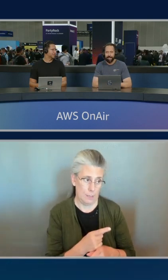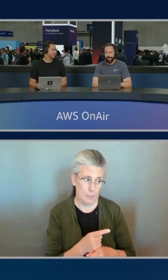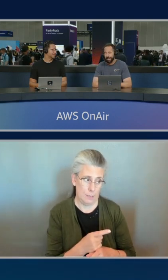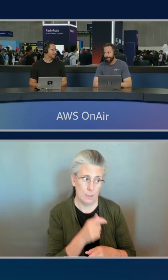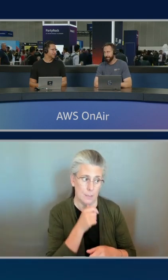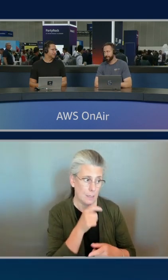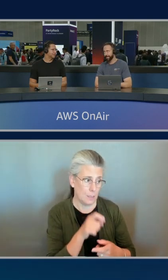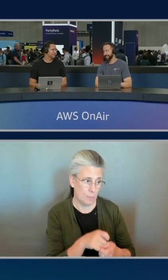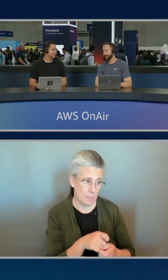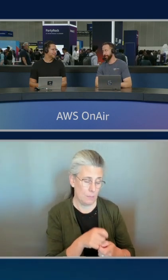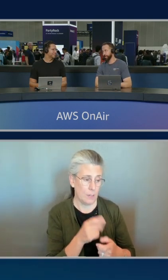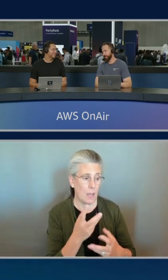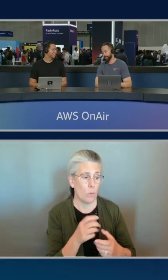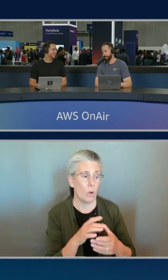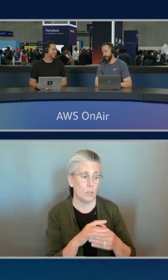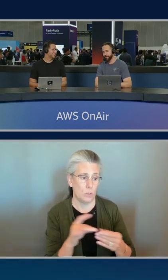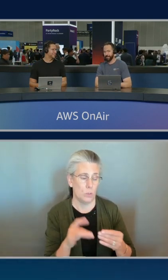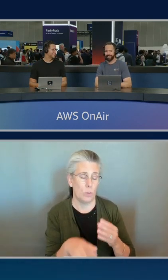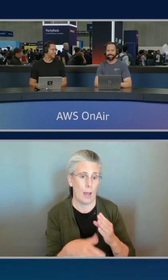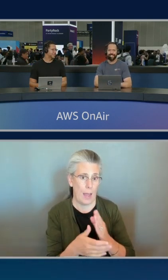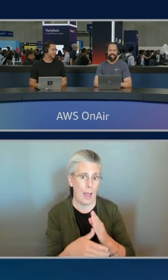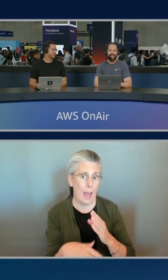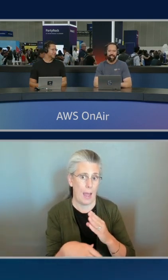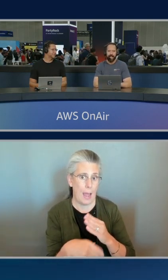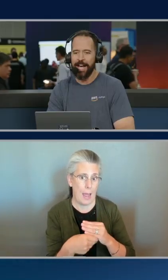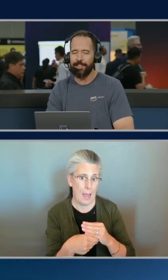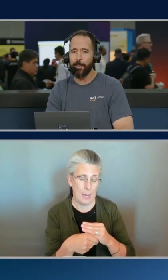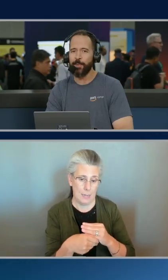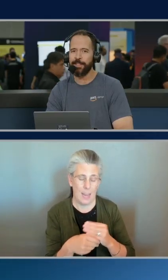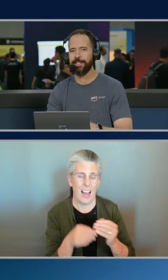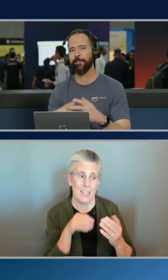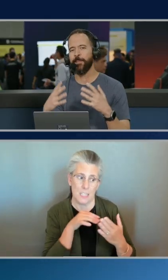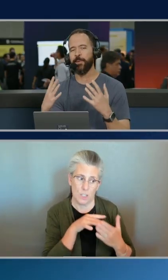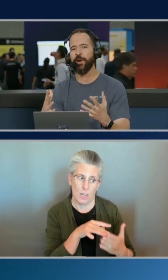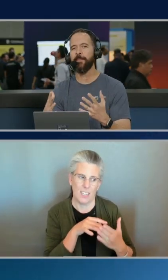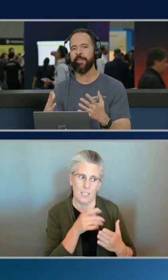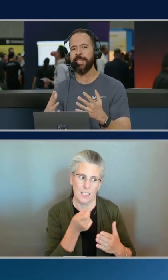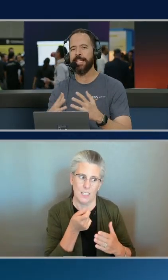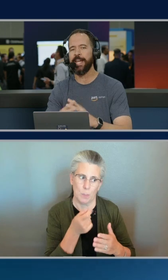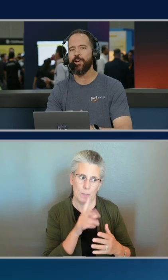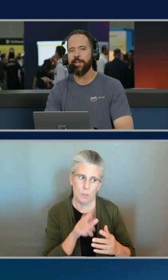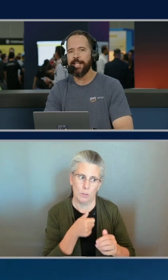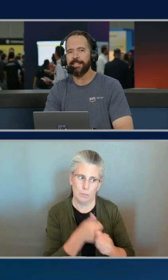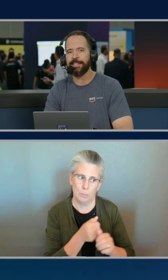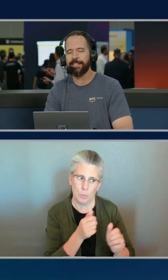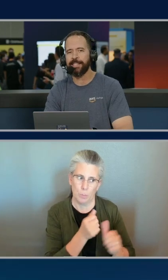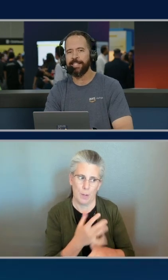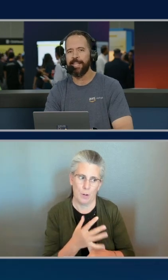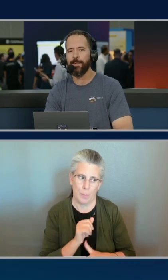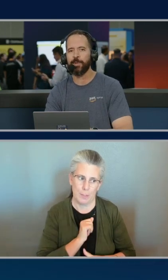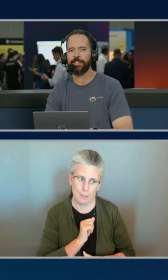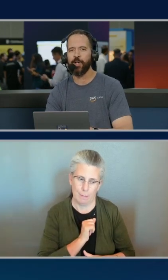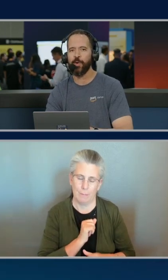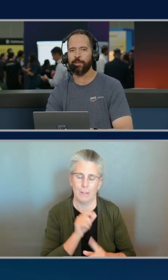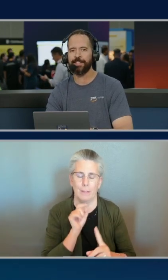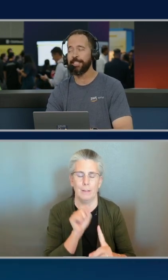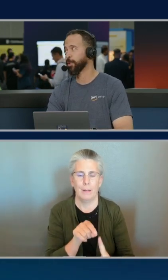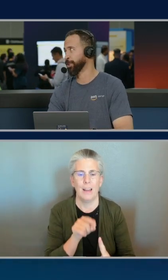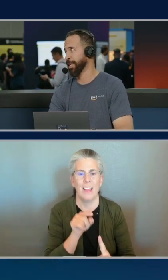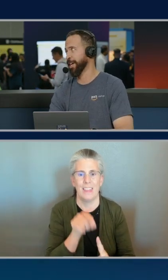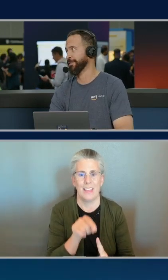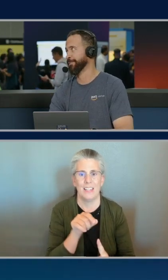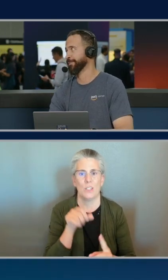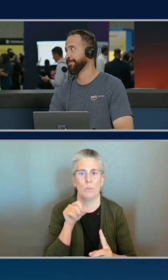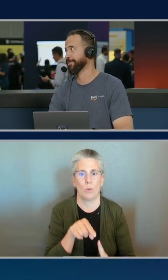on, I did some studying to prepare for this. Did you? The prompt that Aaron has enabled is called